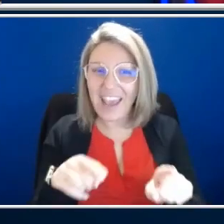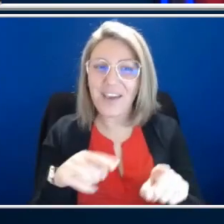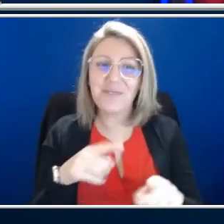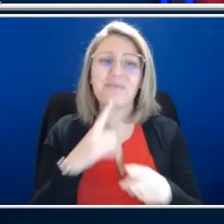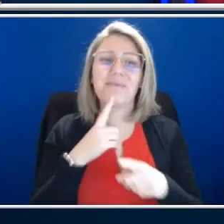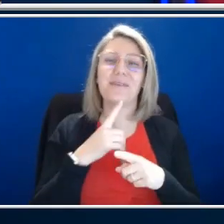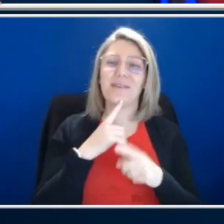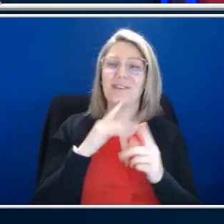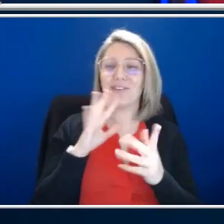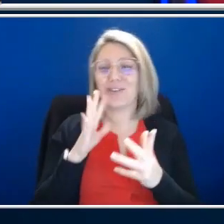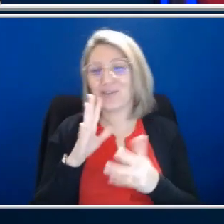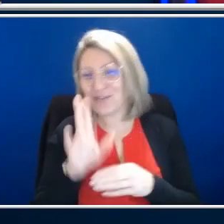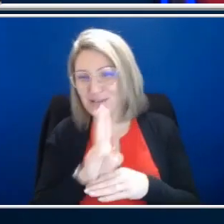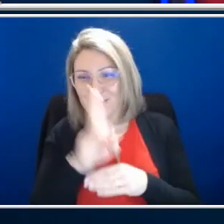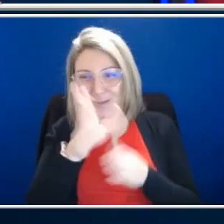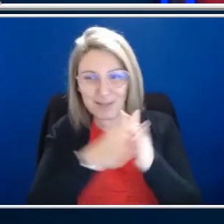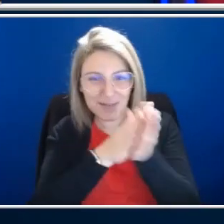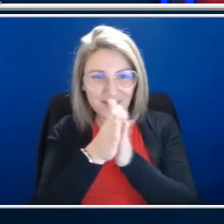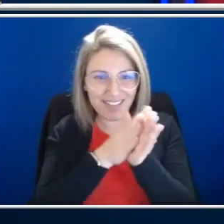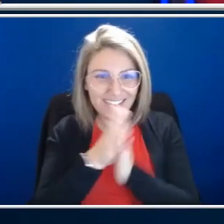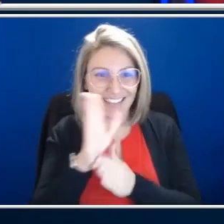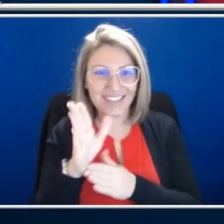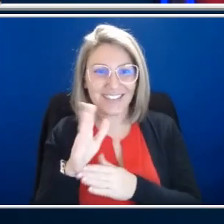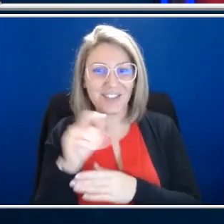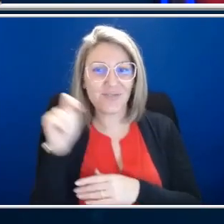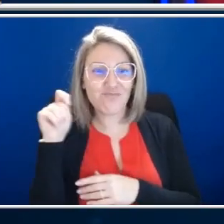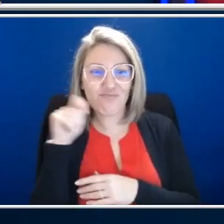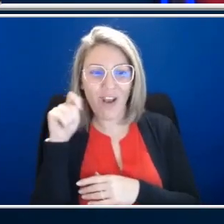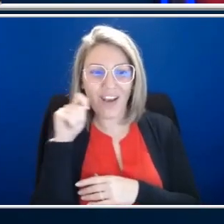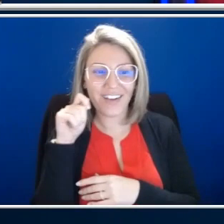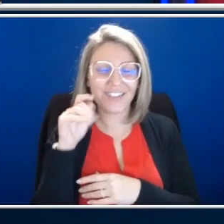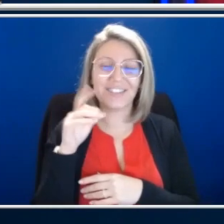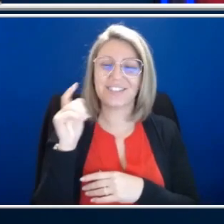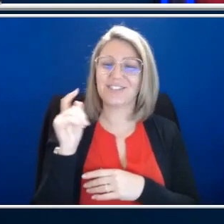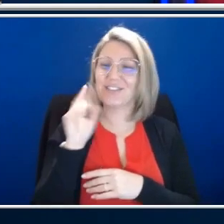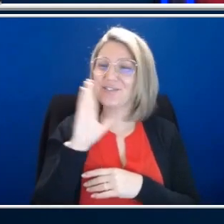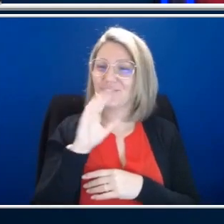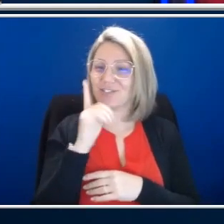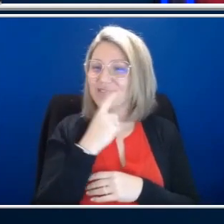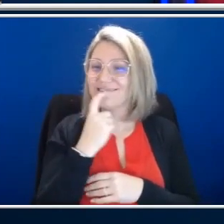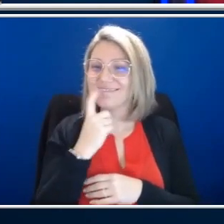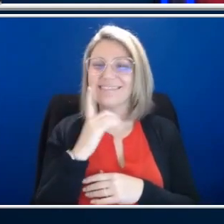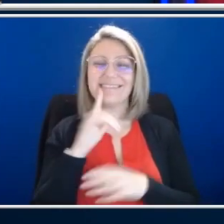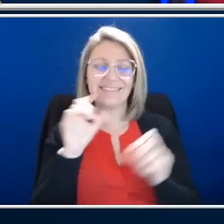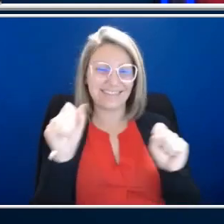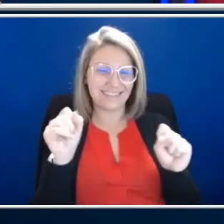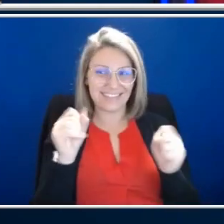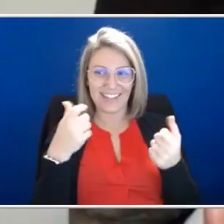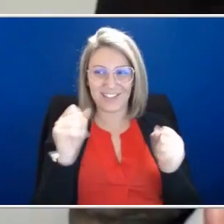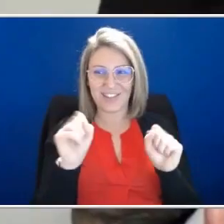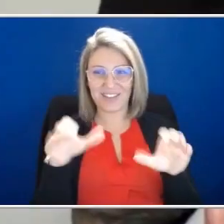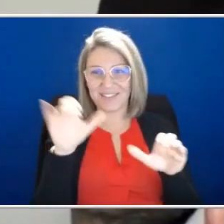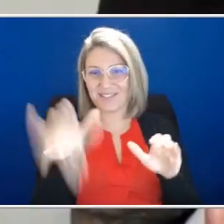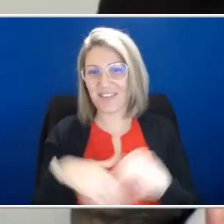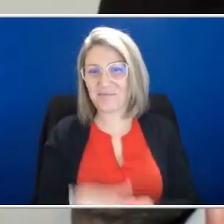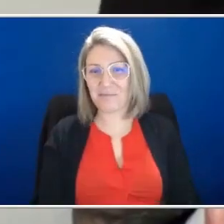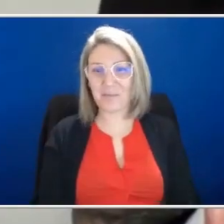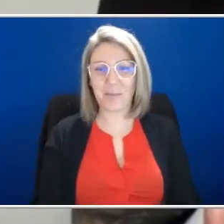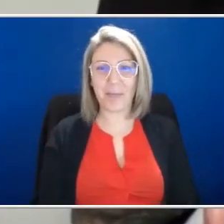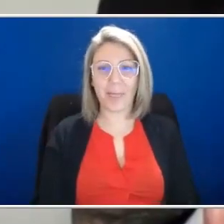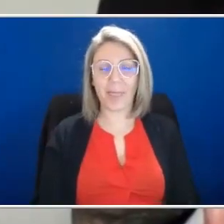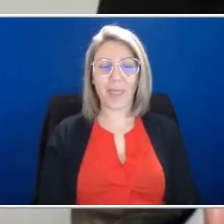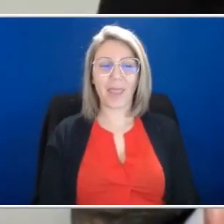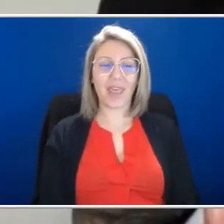kind of tried to use it to motivate them to brush their teeth. Oh yeah, yep. We're trying to do that, yeah. But having